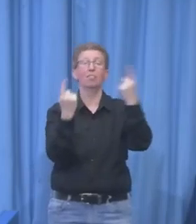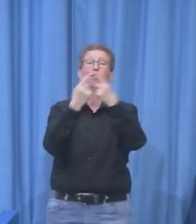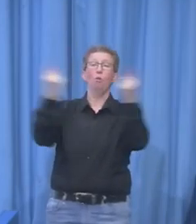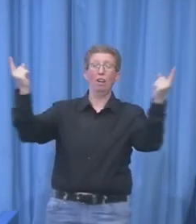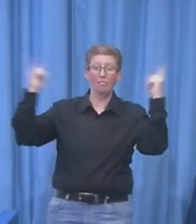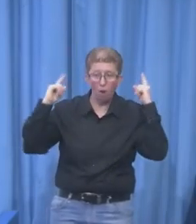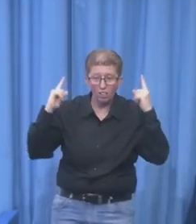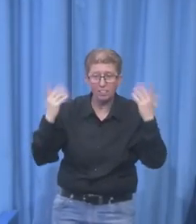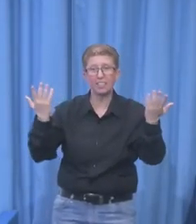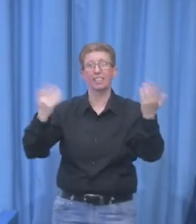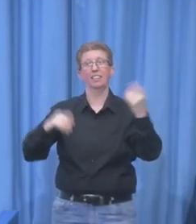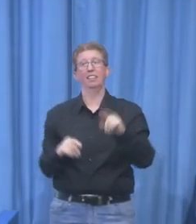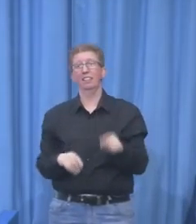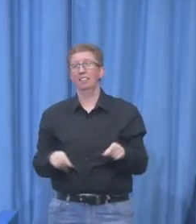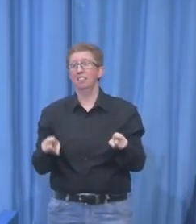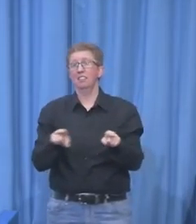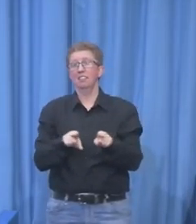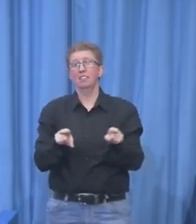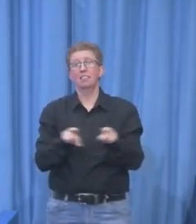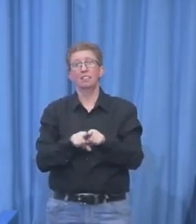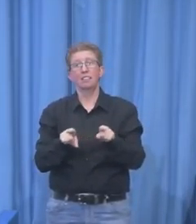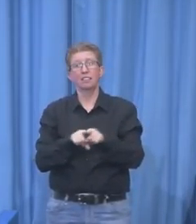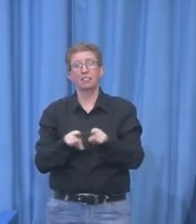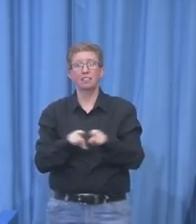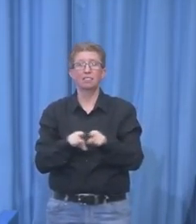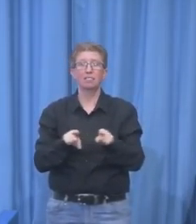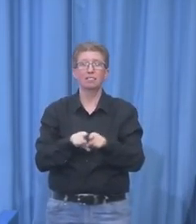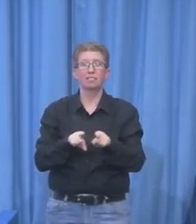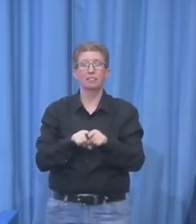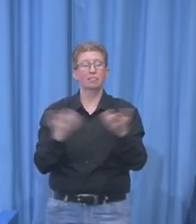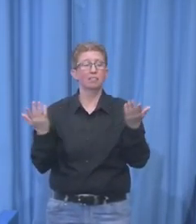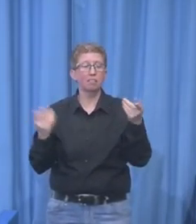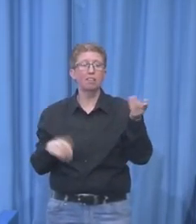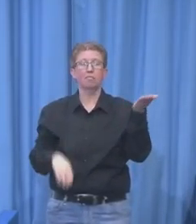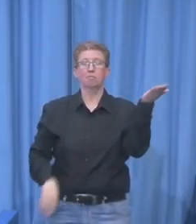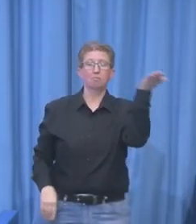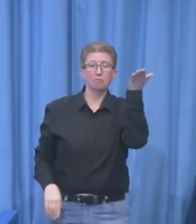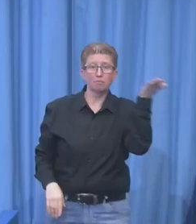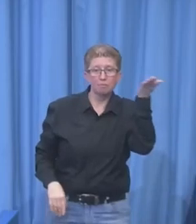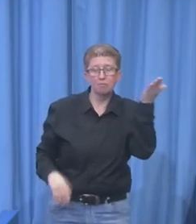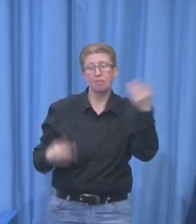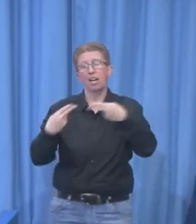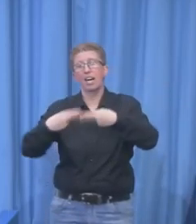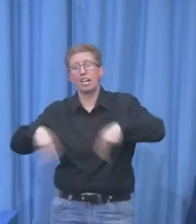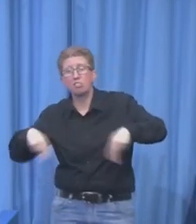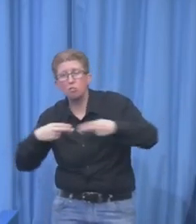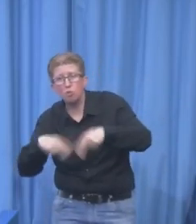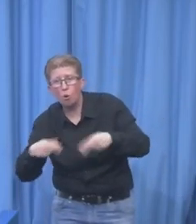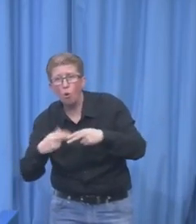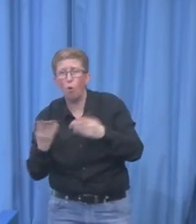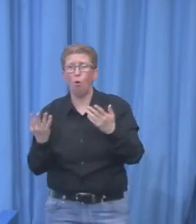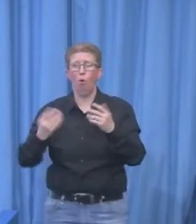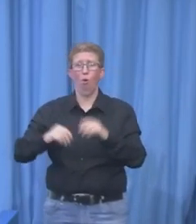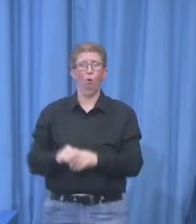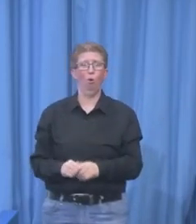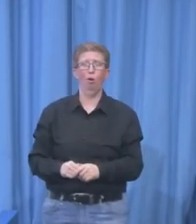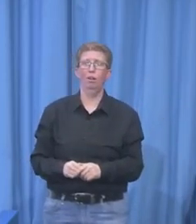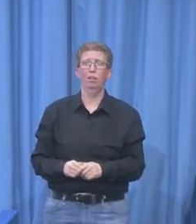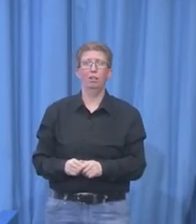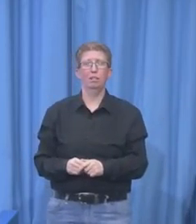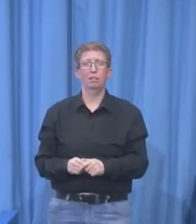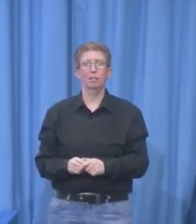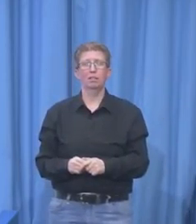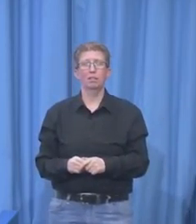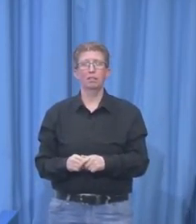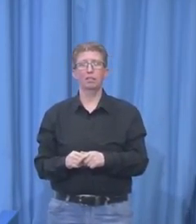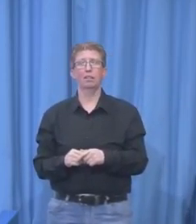the hospitality industry, conference centers and hotels. We have programs in nursing homes and rehab facilities.